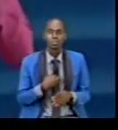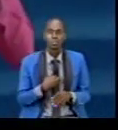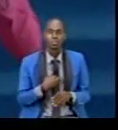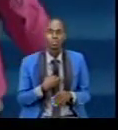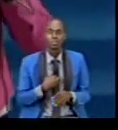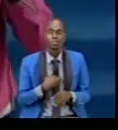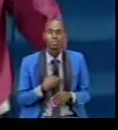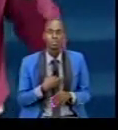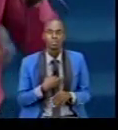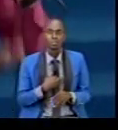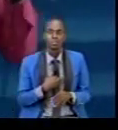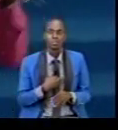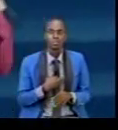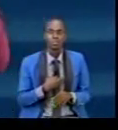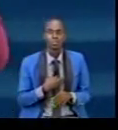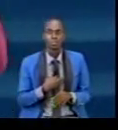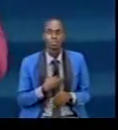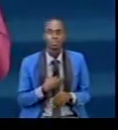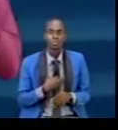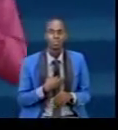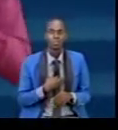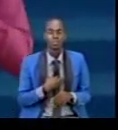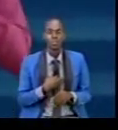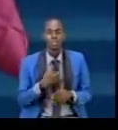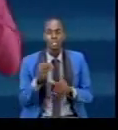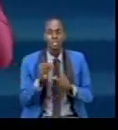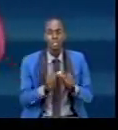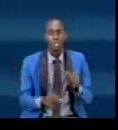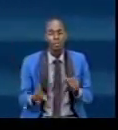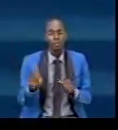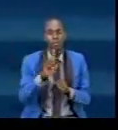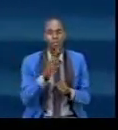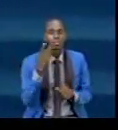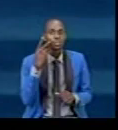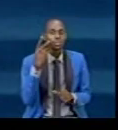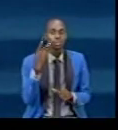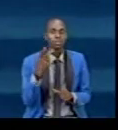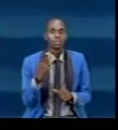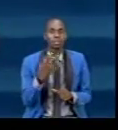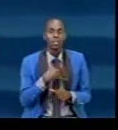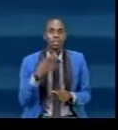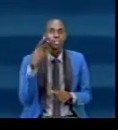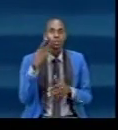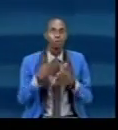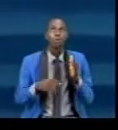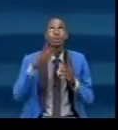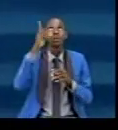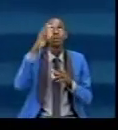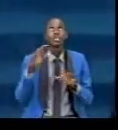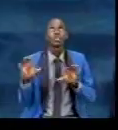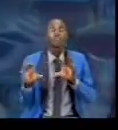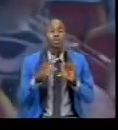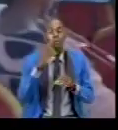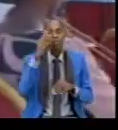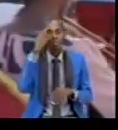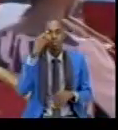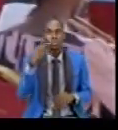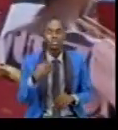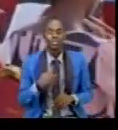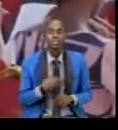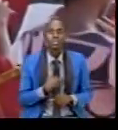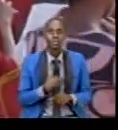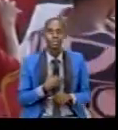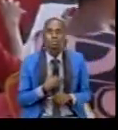Everybody look and see what God has done in Guara's day. Everybody look and see what the Lord has done for